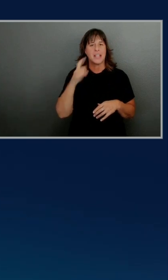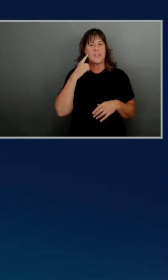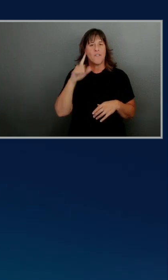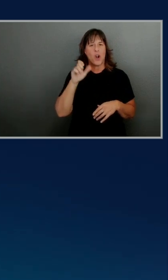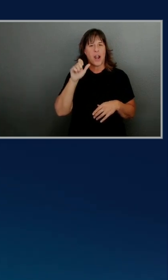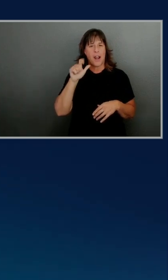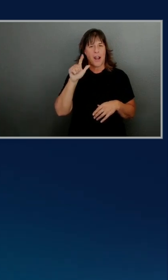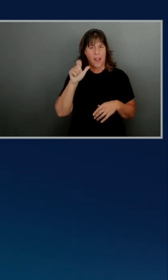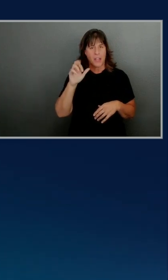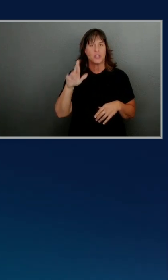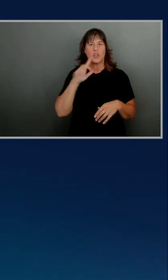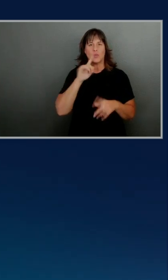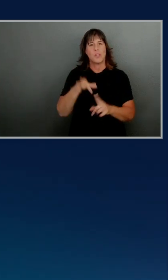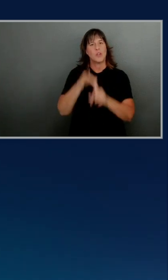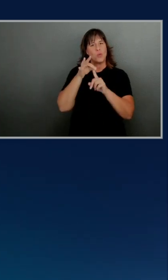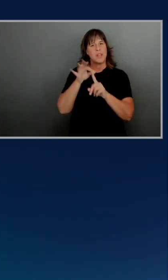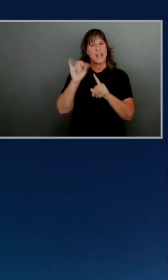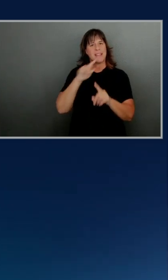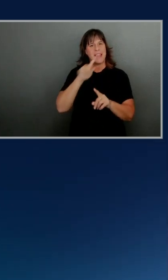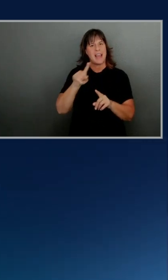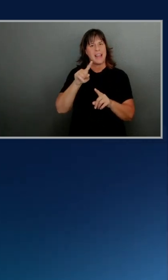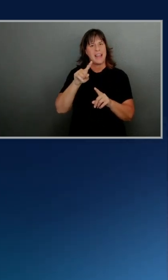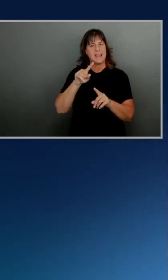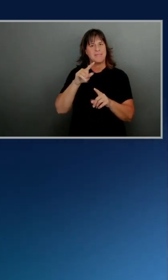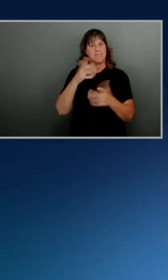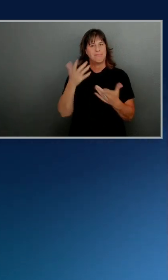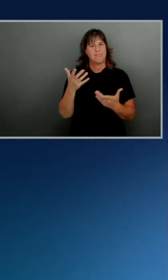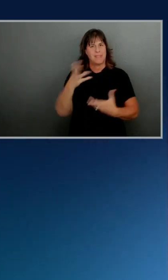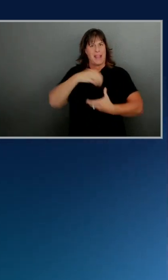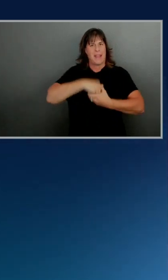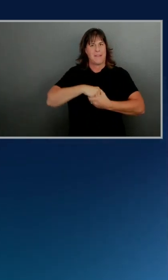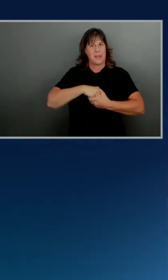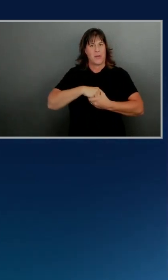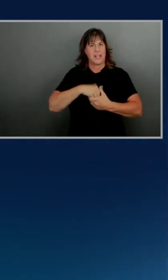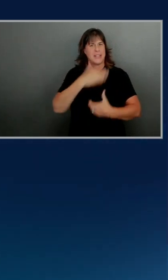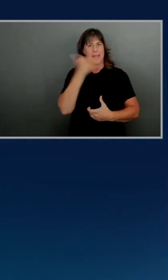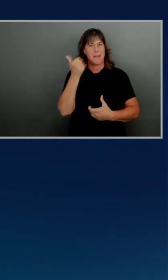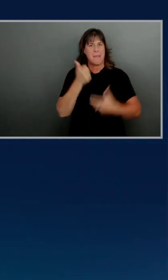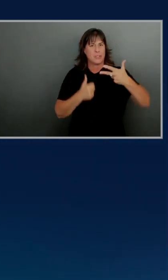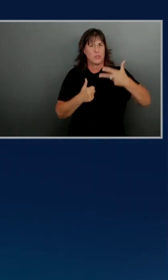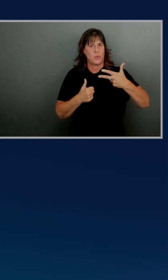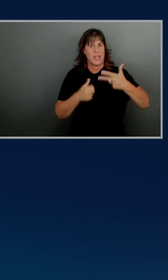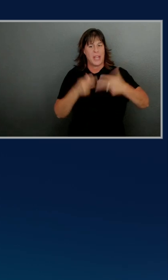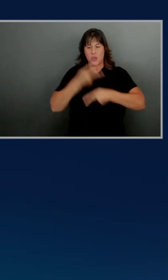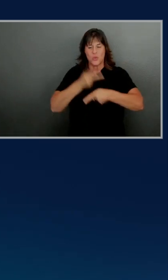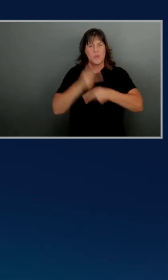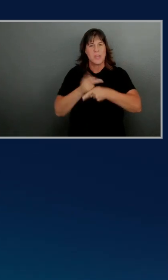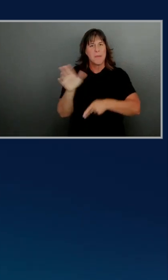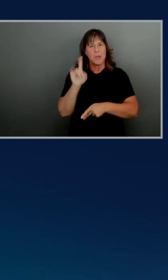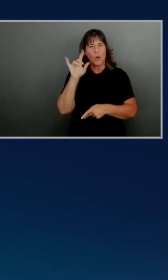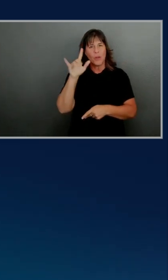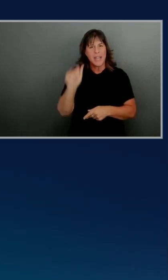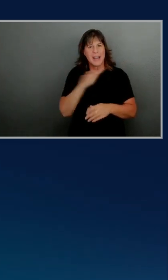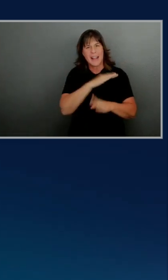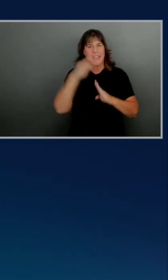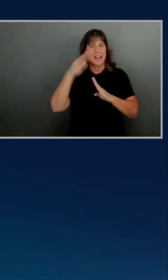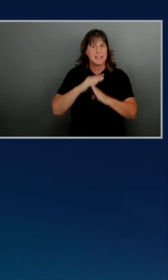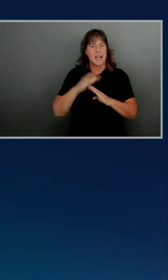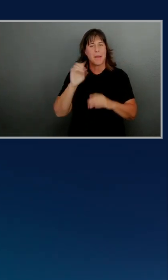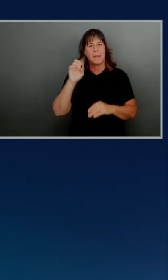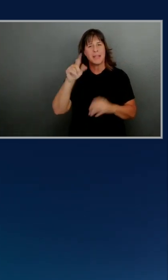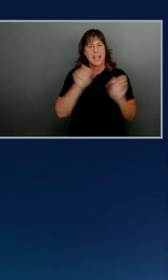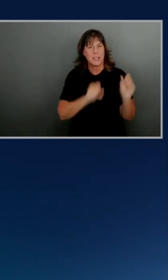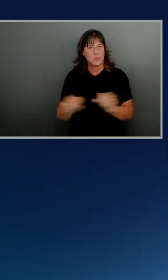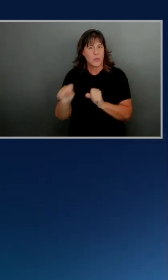in that it natively integrates with S3. Which means that you can keep your data in that well-formed data lake we were talking about for your data strategy,